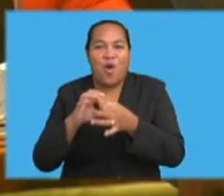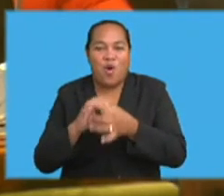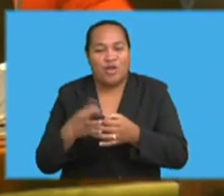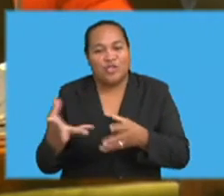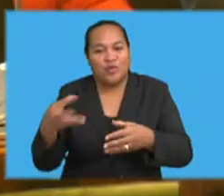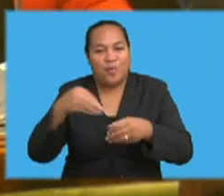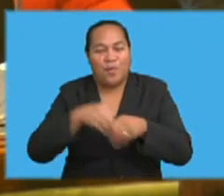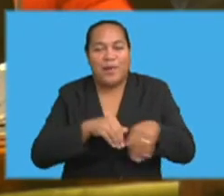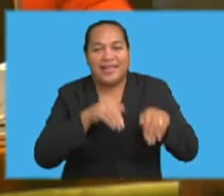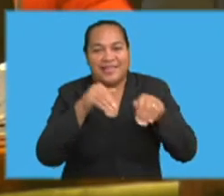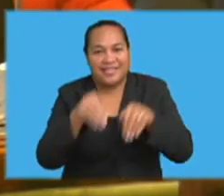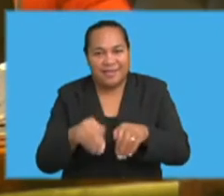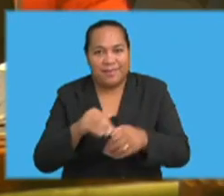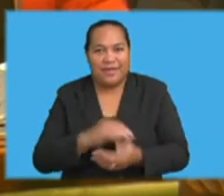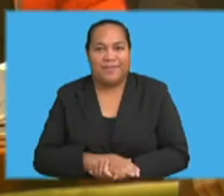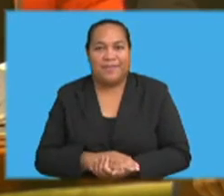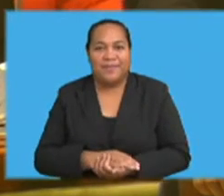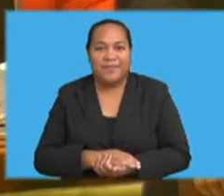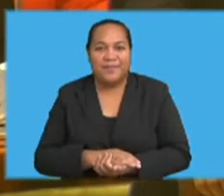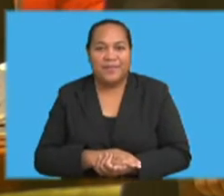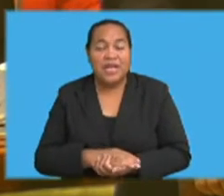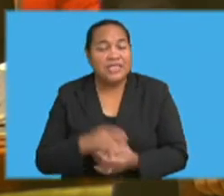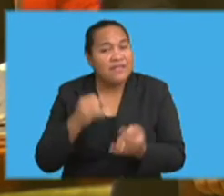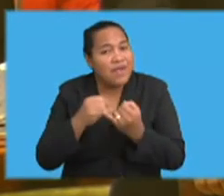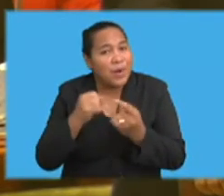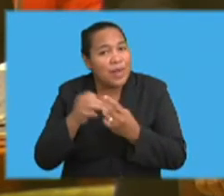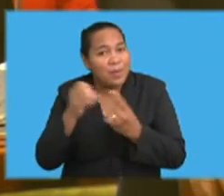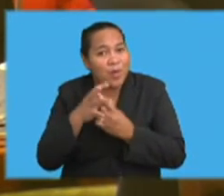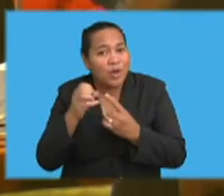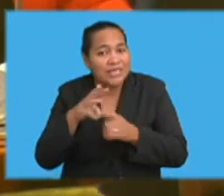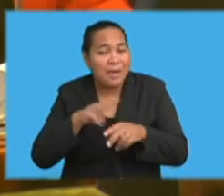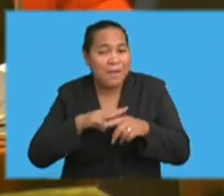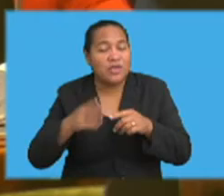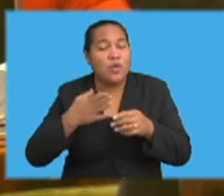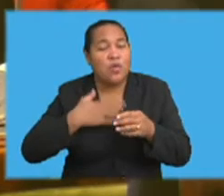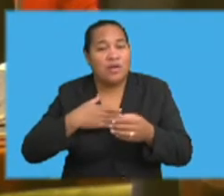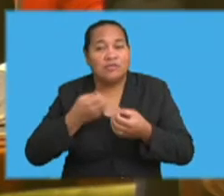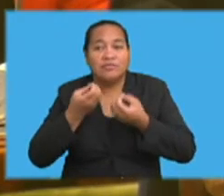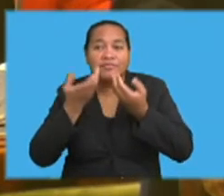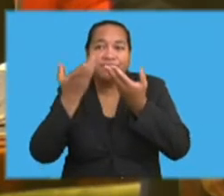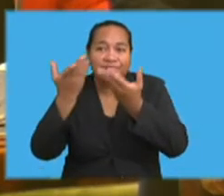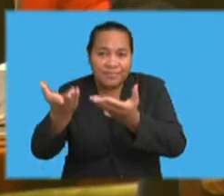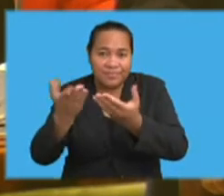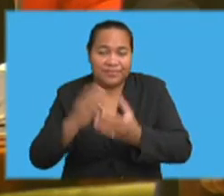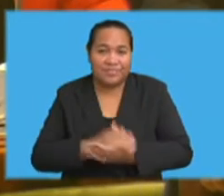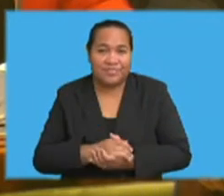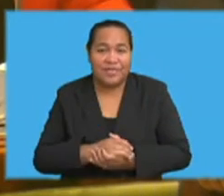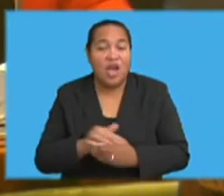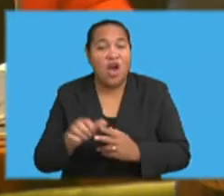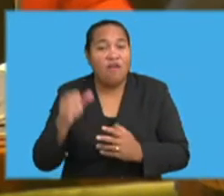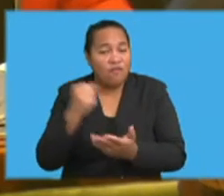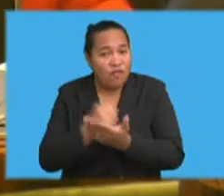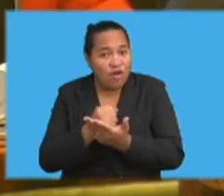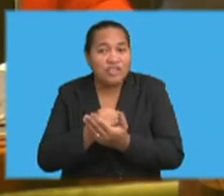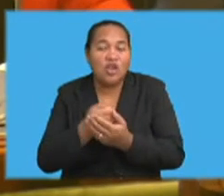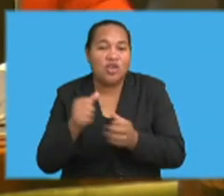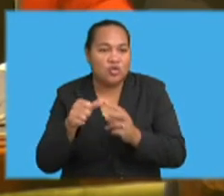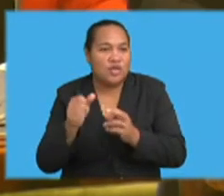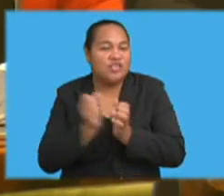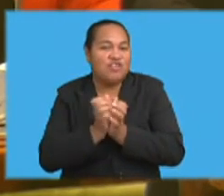is Madam Speaker, this is a very important message that I'd like to deliver to the other side of this House, and of course, Madam Speaker, to the general